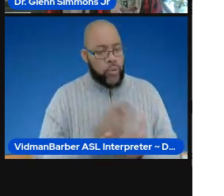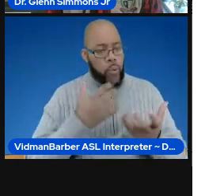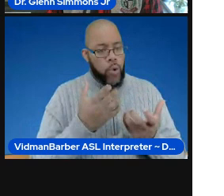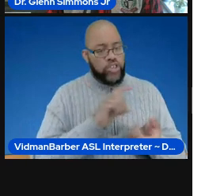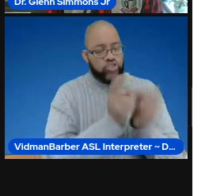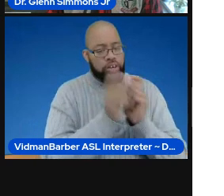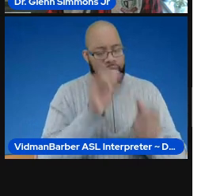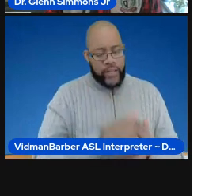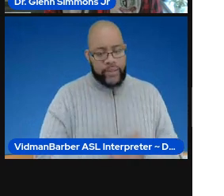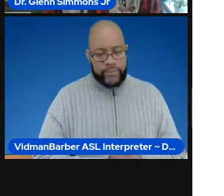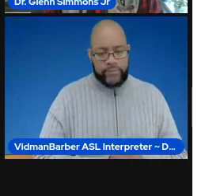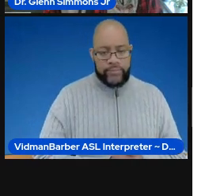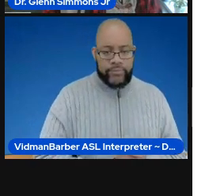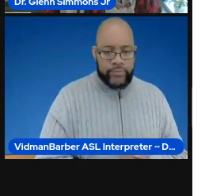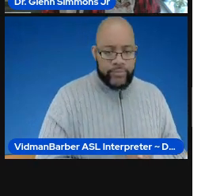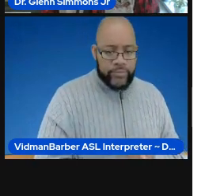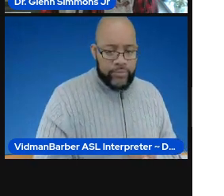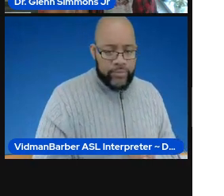change that.